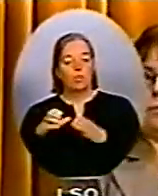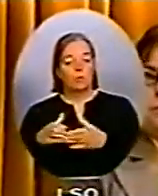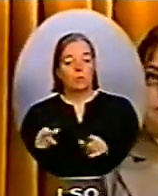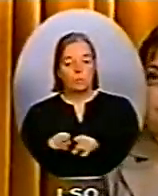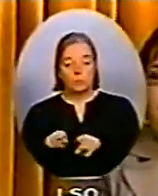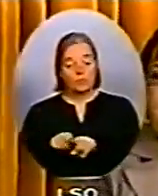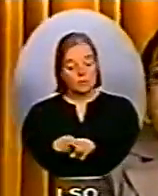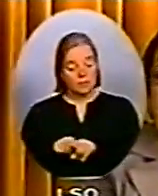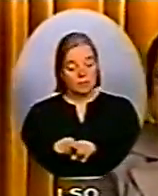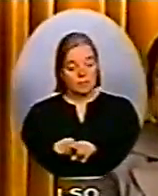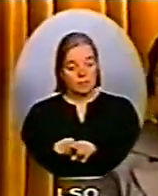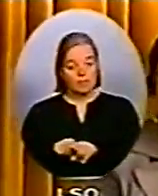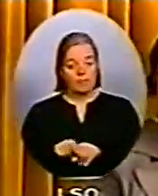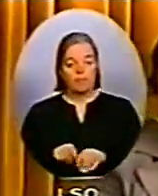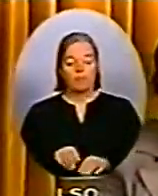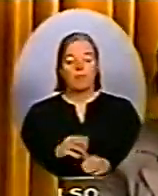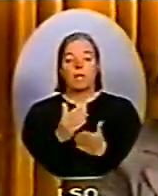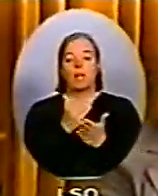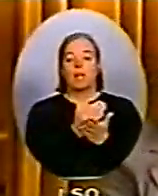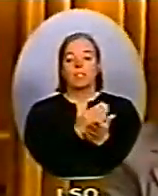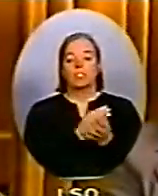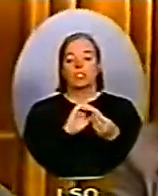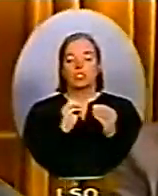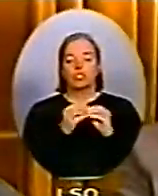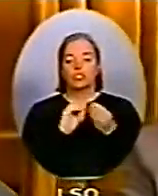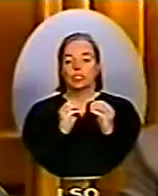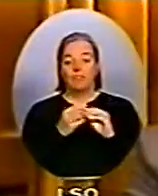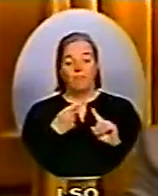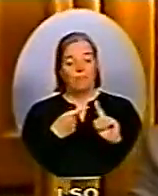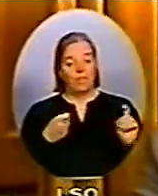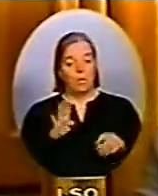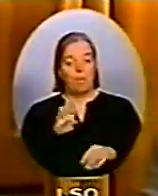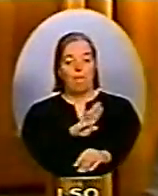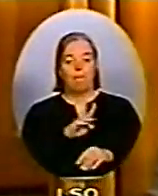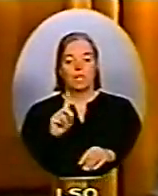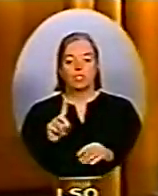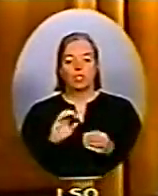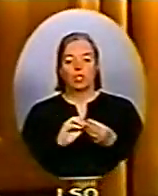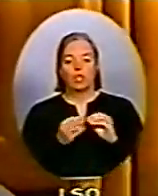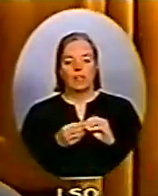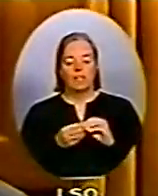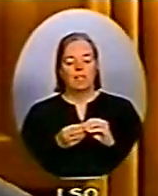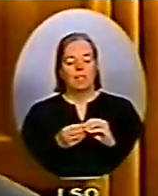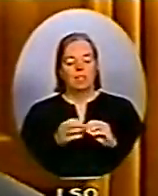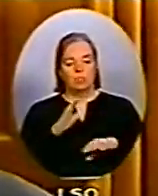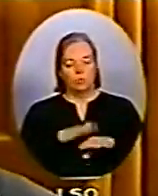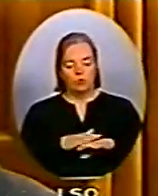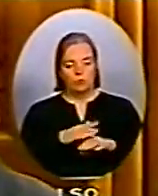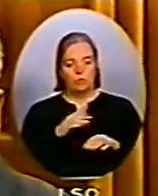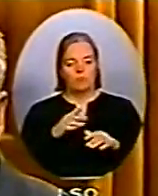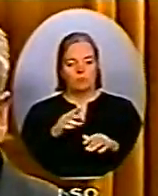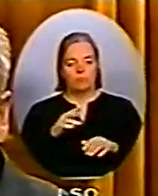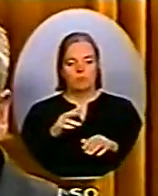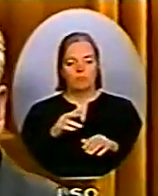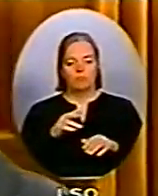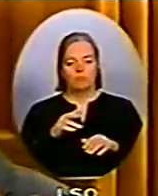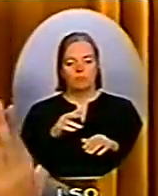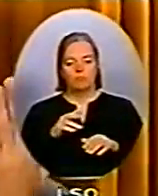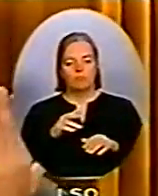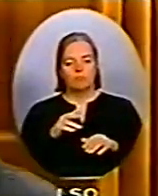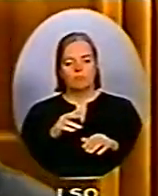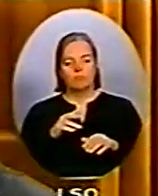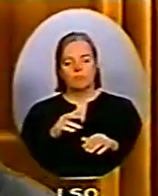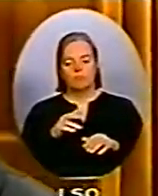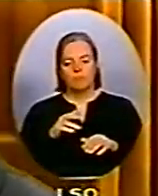data records have been deleted. So rather than subject Canadians to this endless fan dance of prevarication, will the